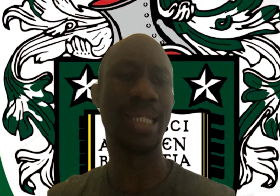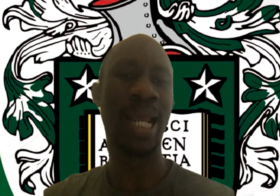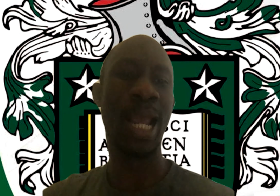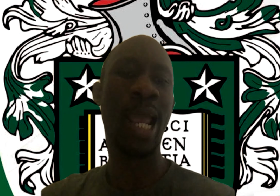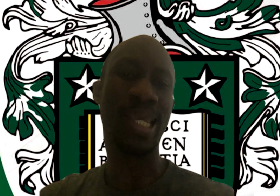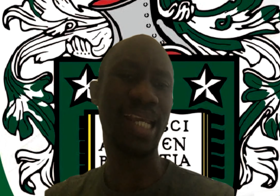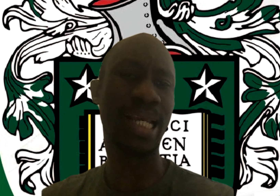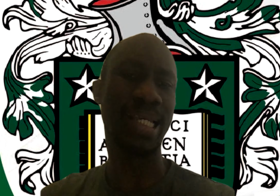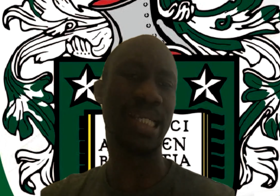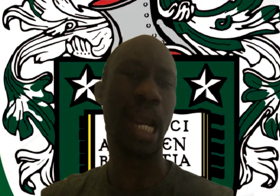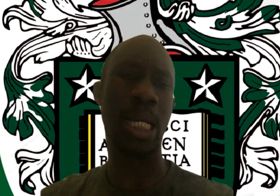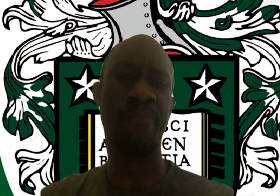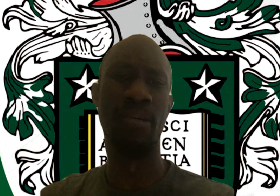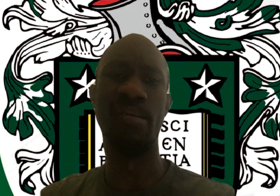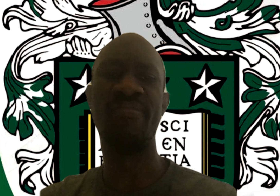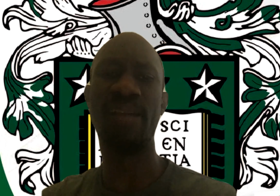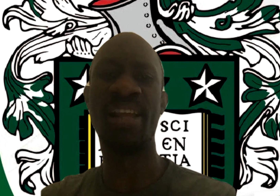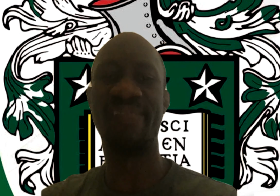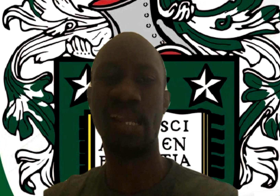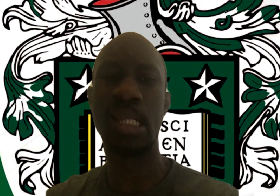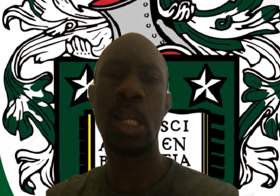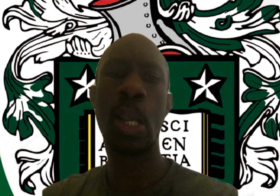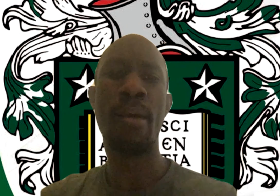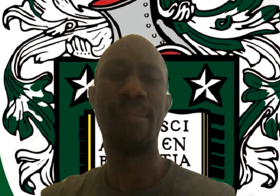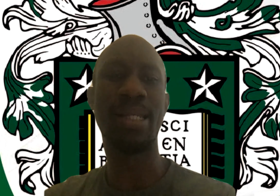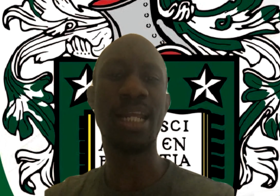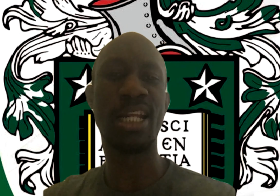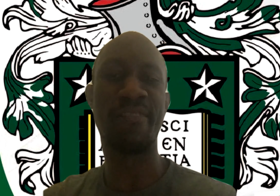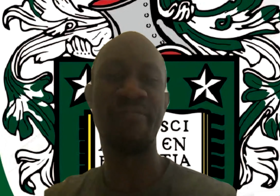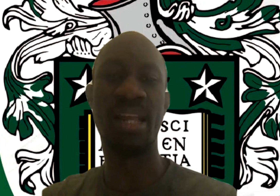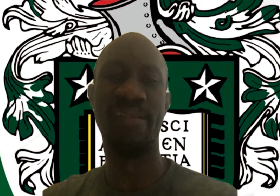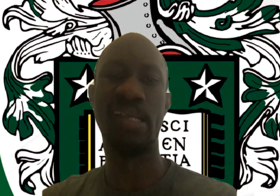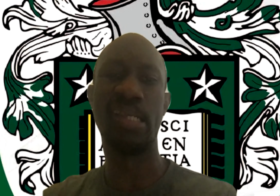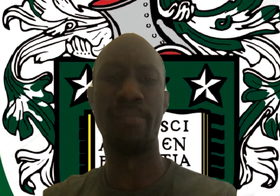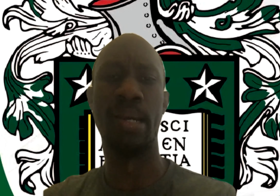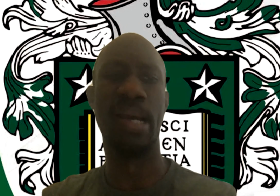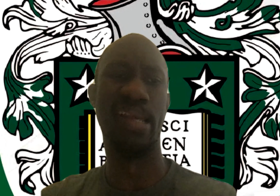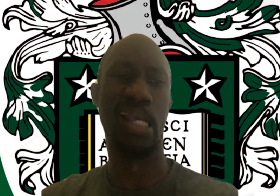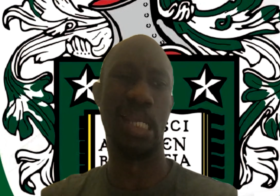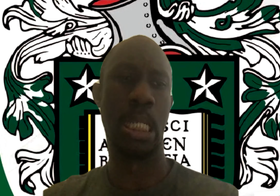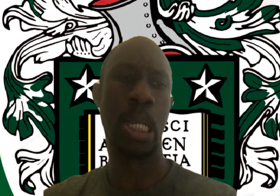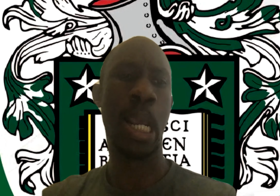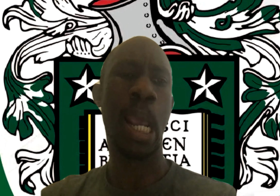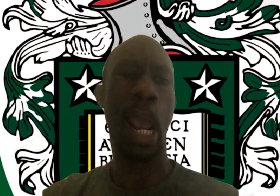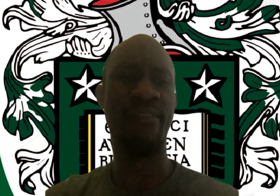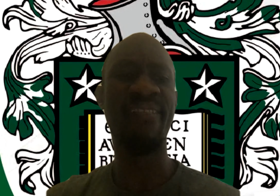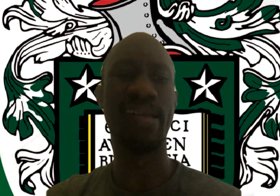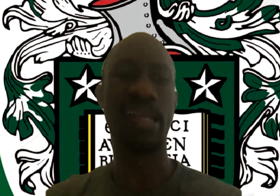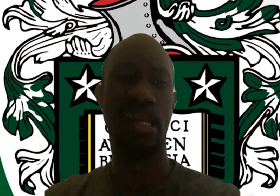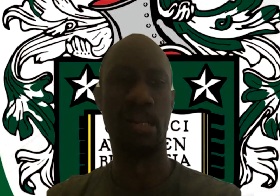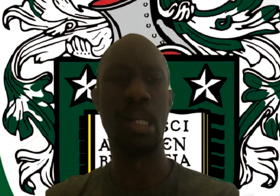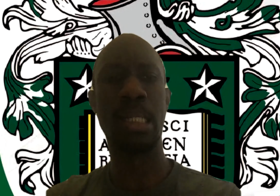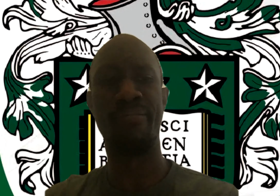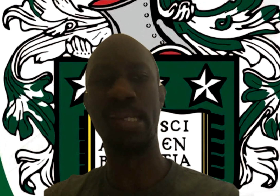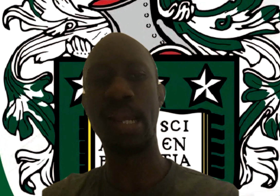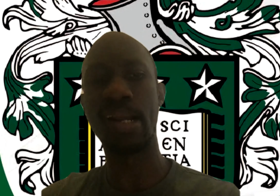aid, such as unemployment benefits, maternity benefits, among others. However, they